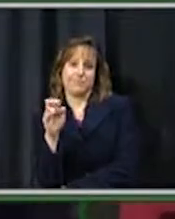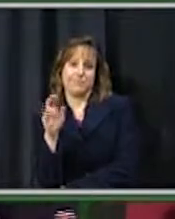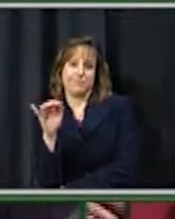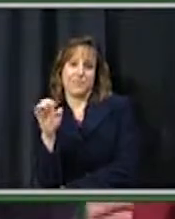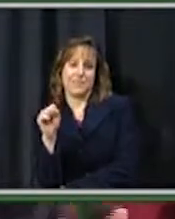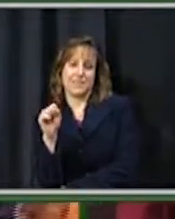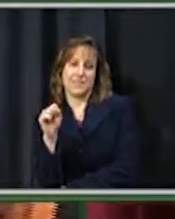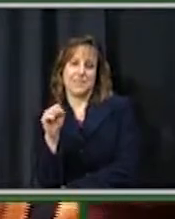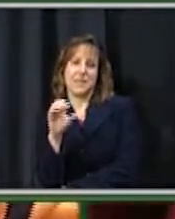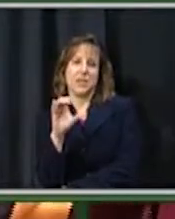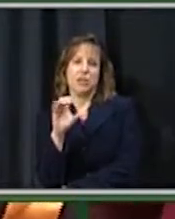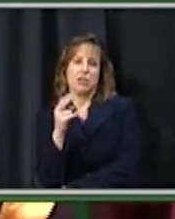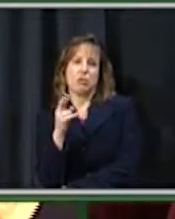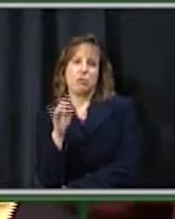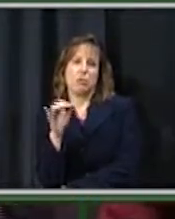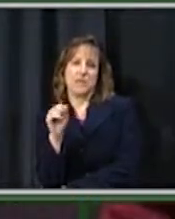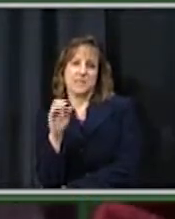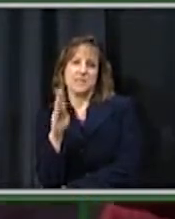Chris Brown.